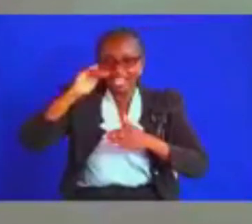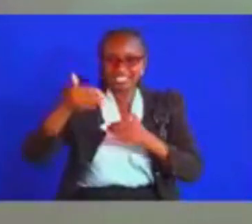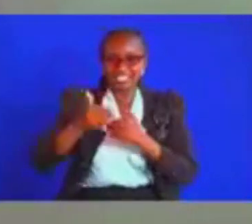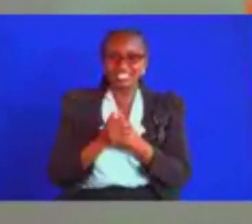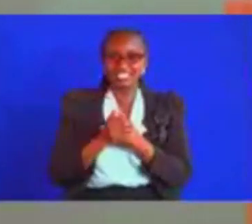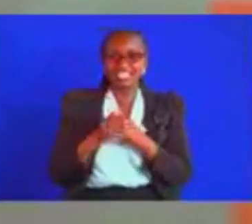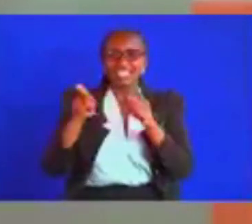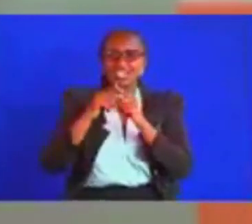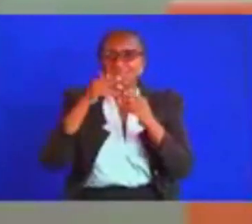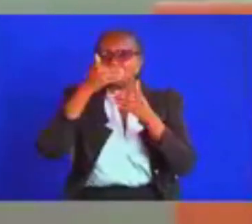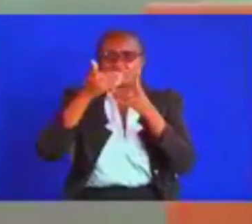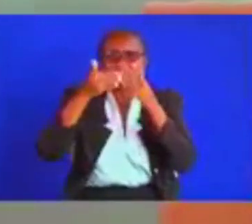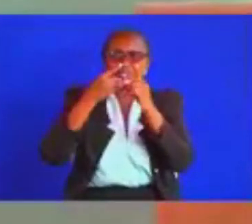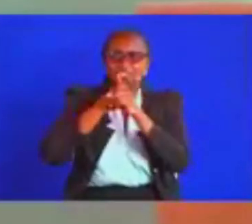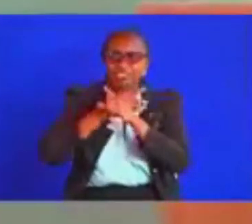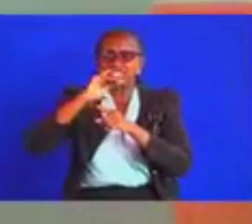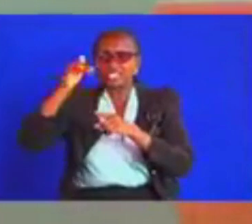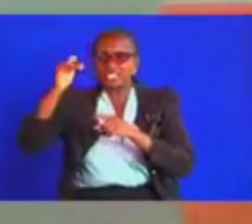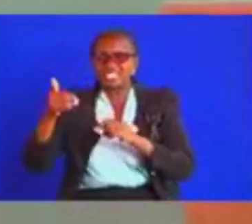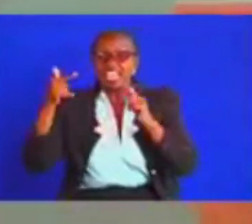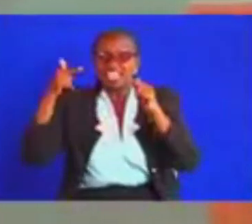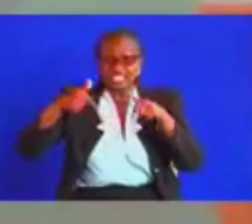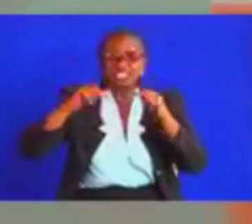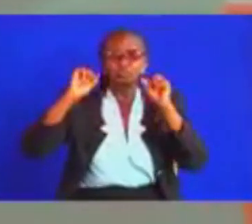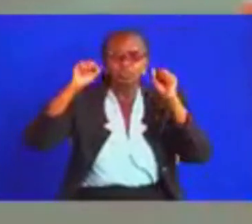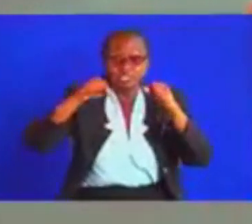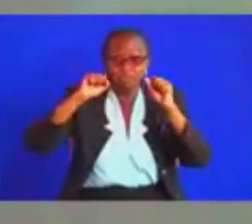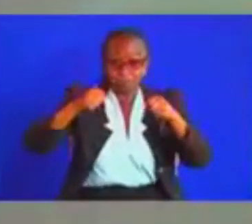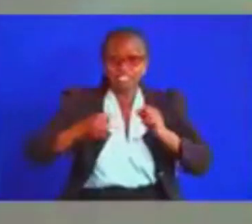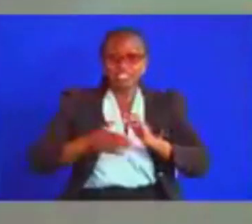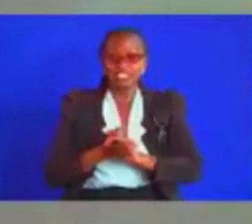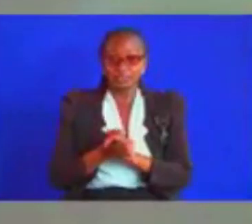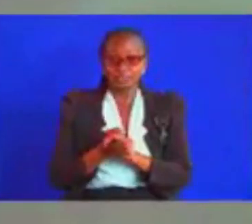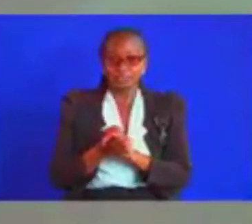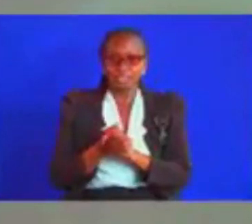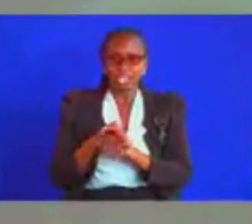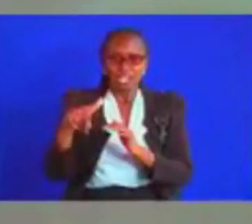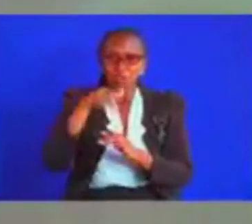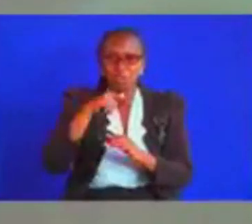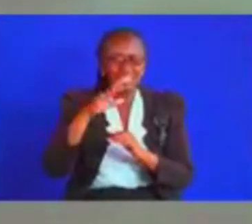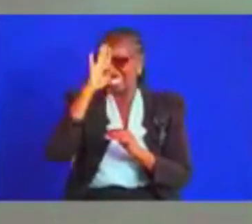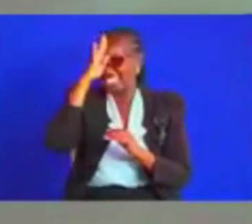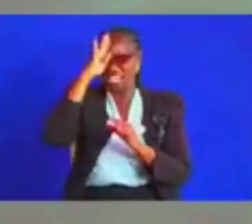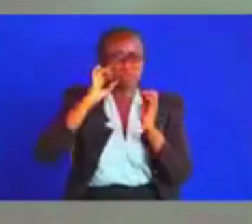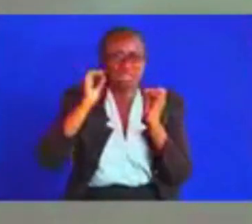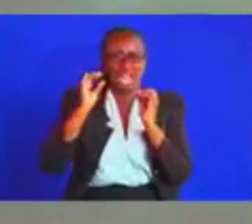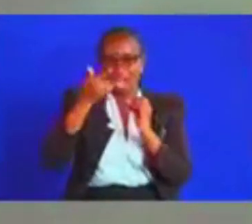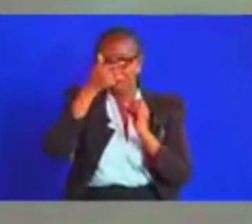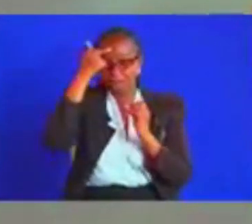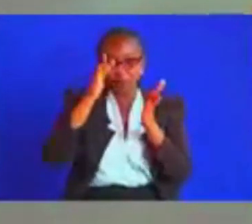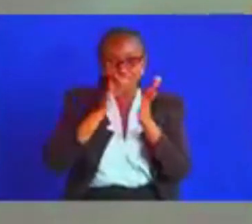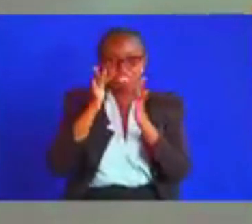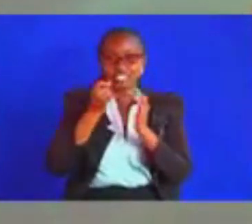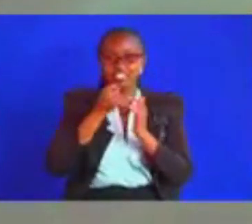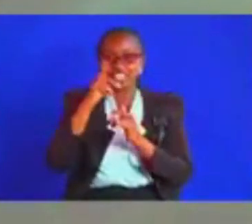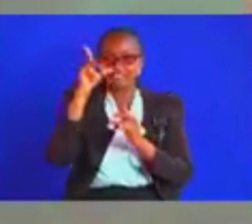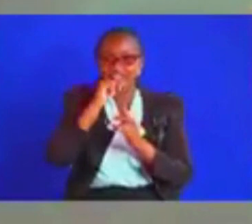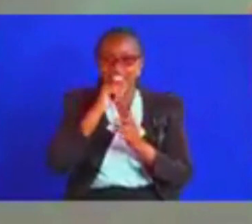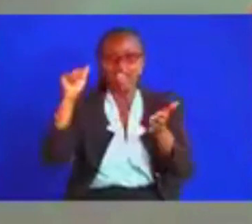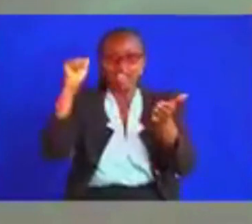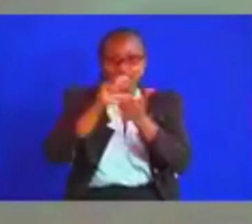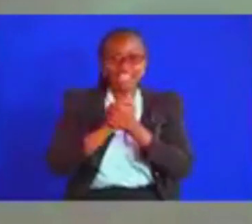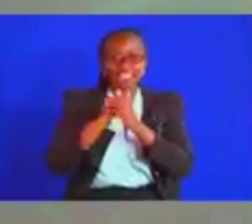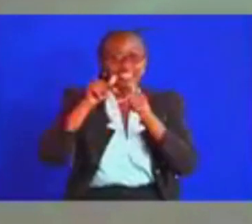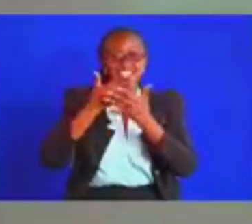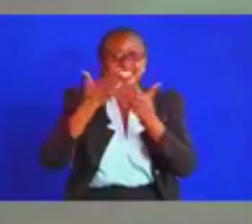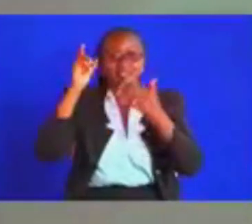built many cities, these are possibilities. We are not in doubt, because Jesus already told us that these things should